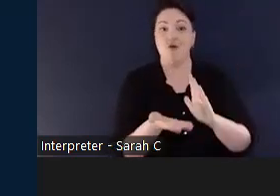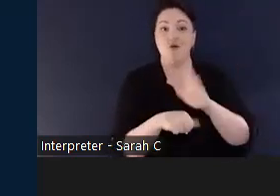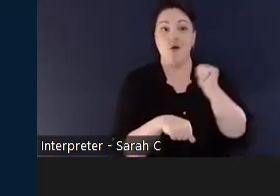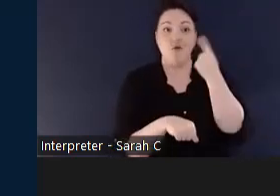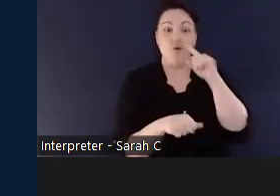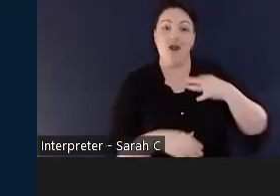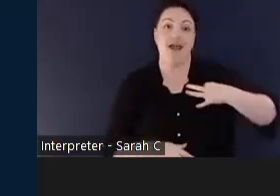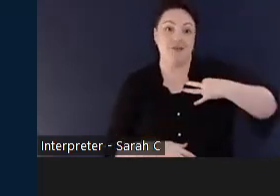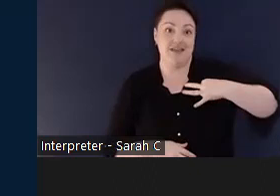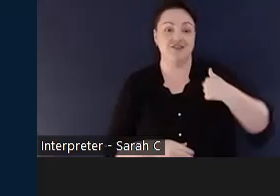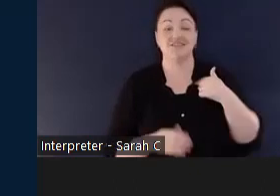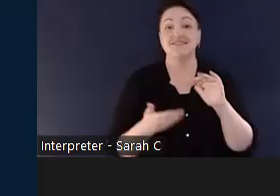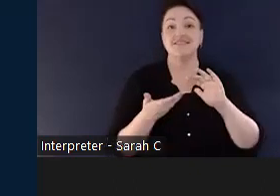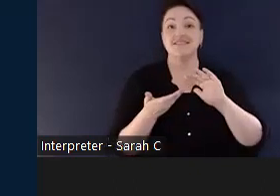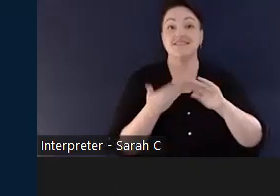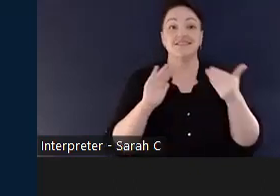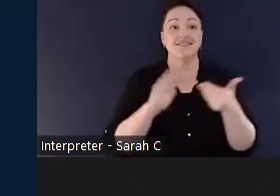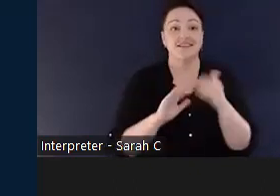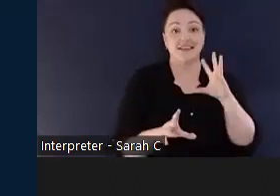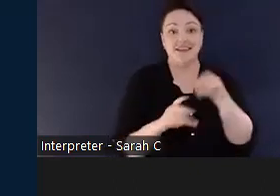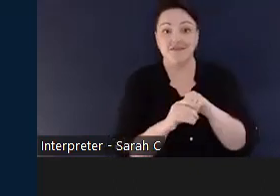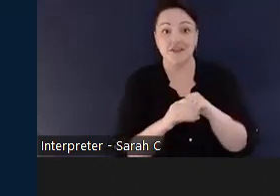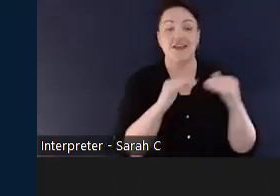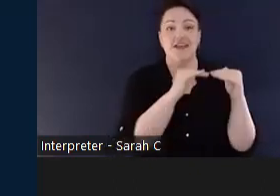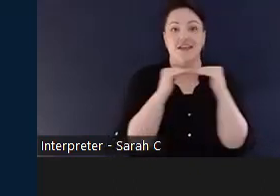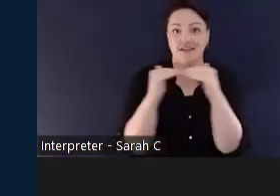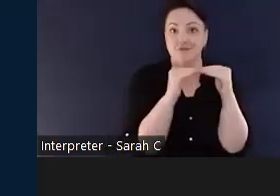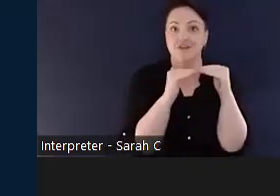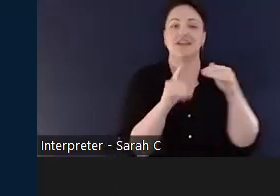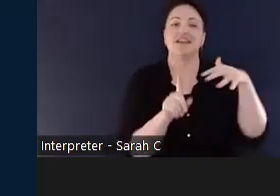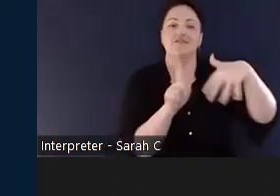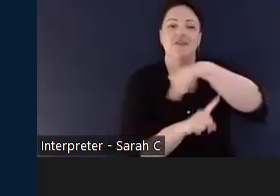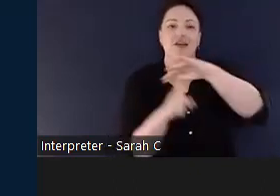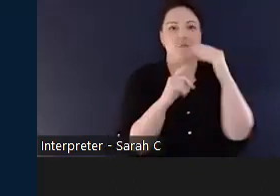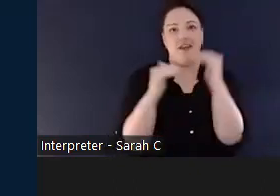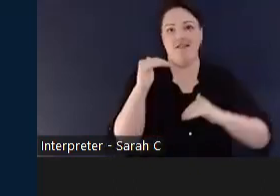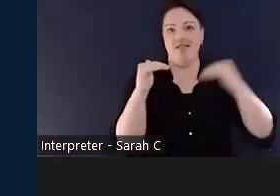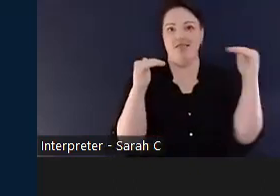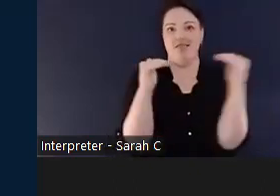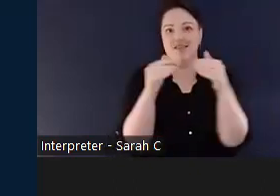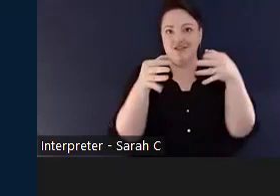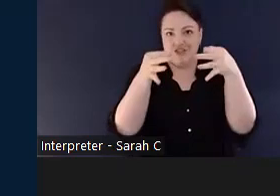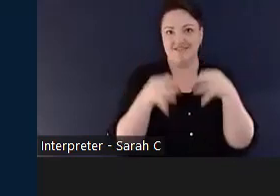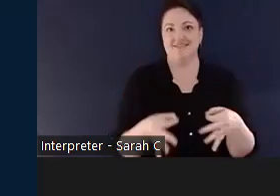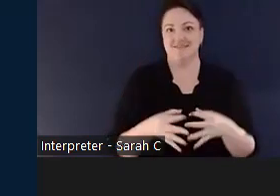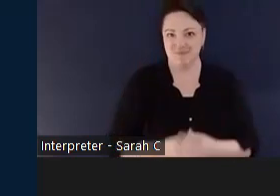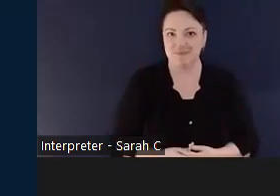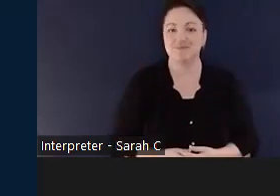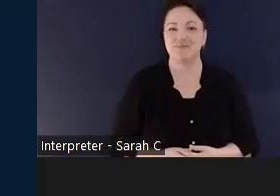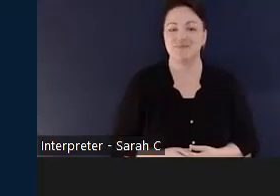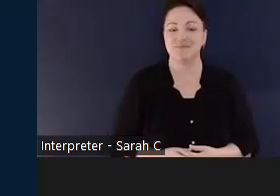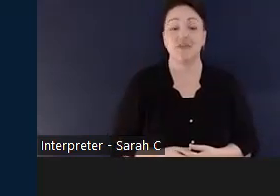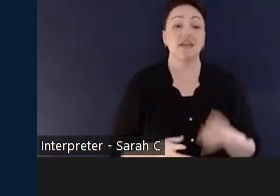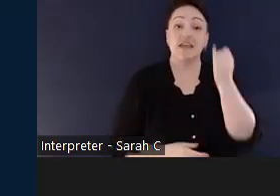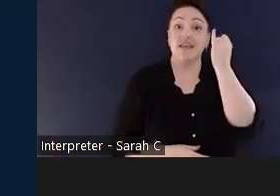Engagement, Equity, and Environmental Justice. And if you haven't already, we would please like to encourage